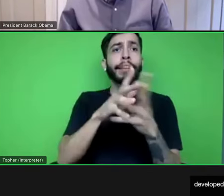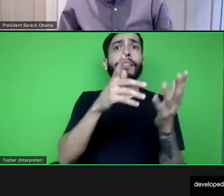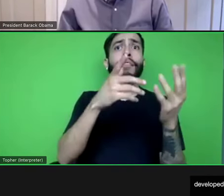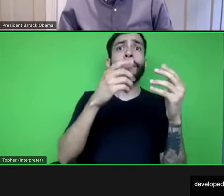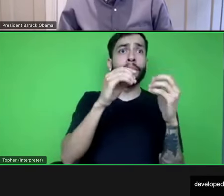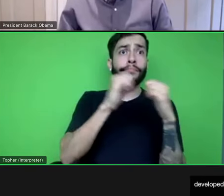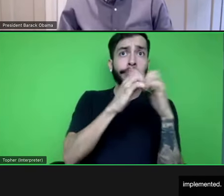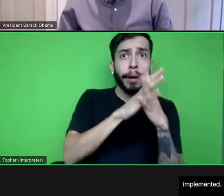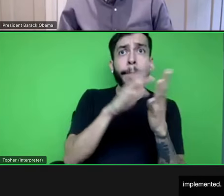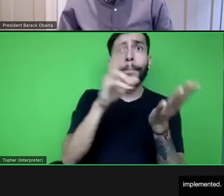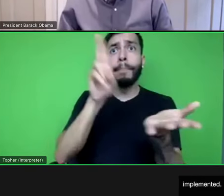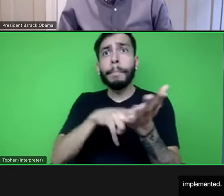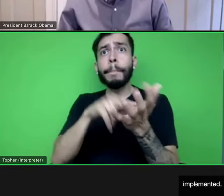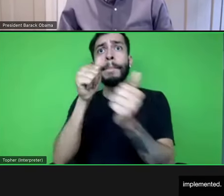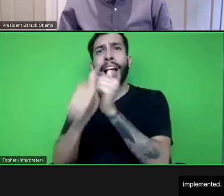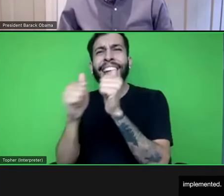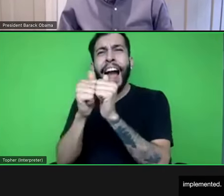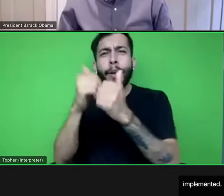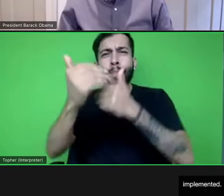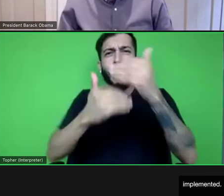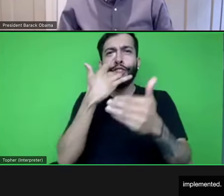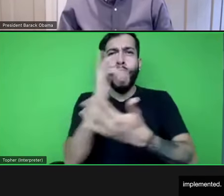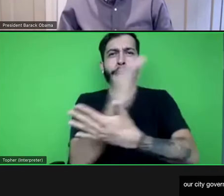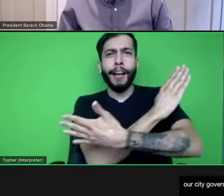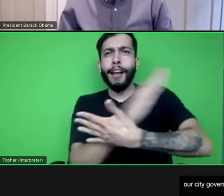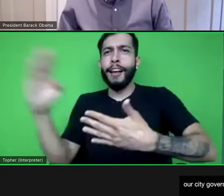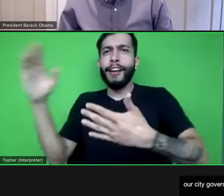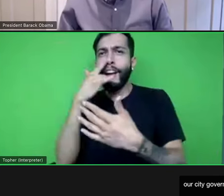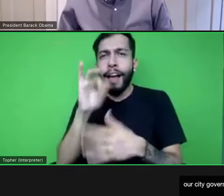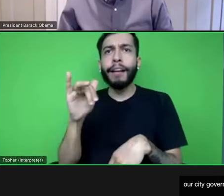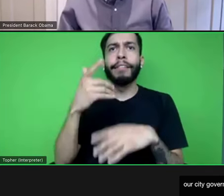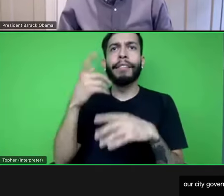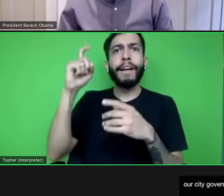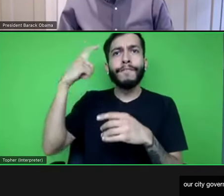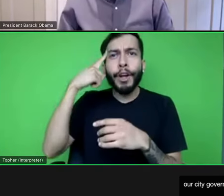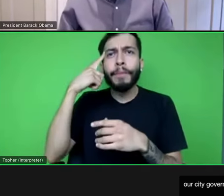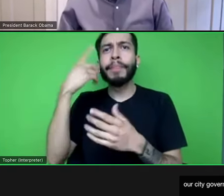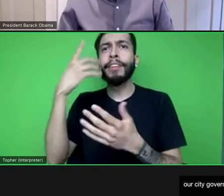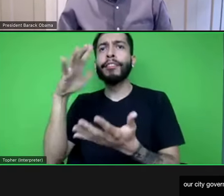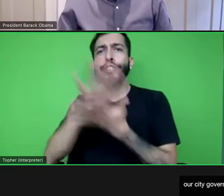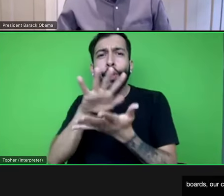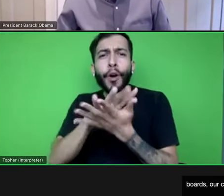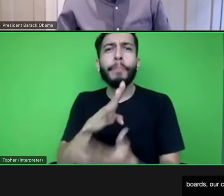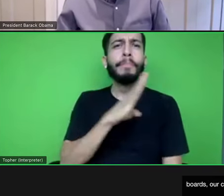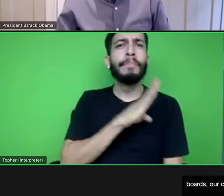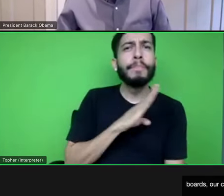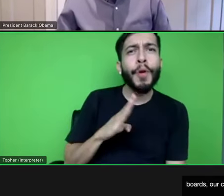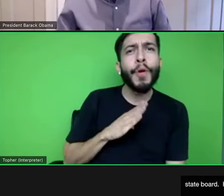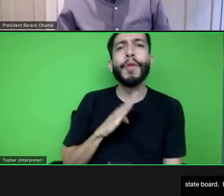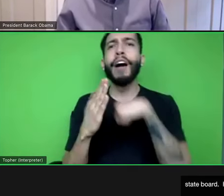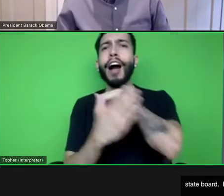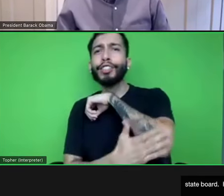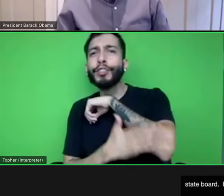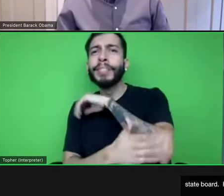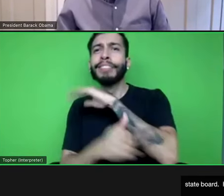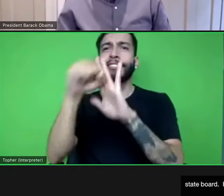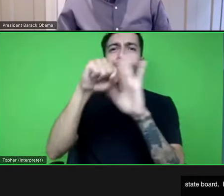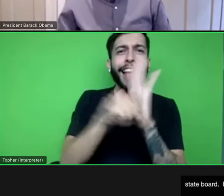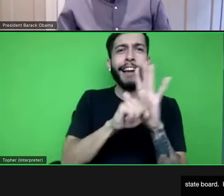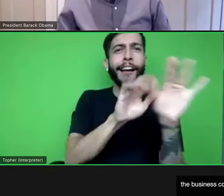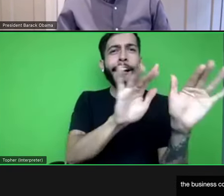our school boards, our county boards, our state boards, how to work with the business community, how to address the multiplicity